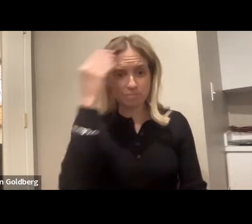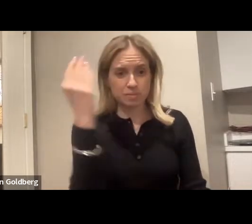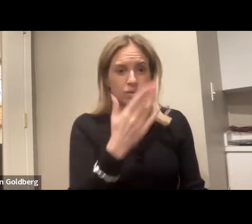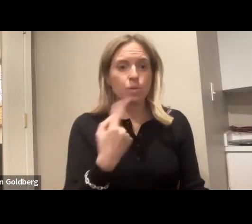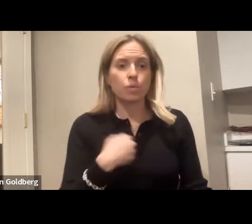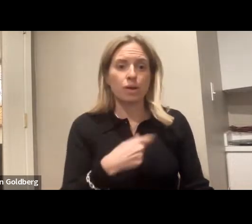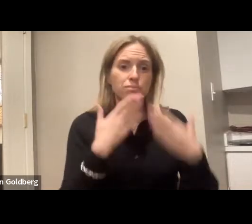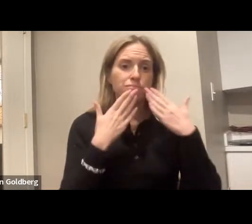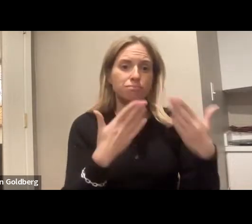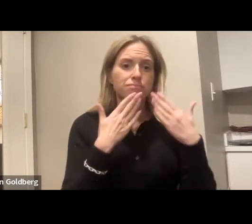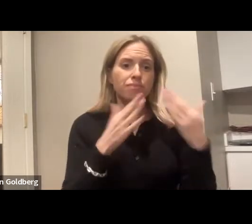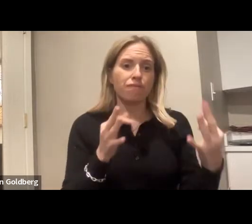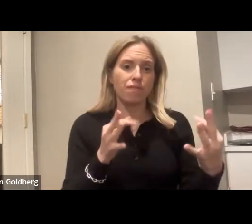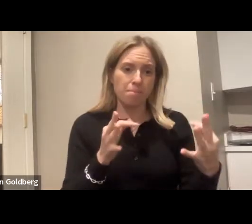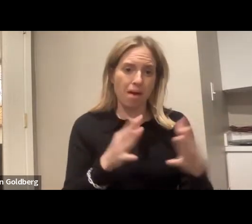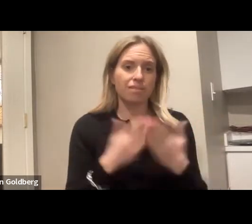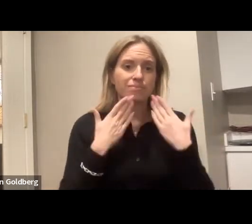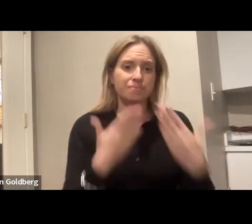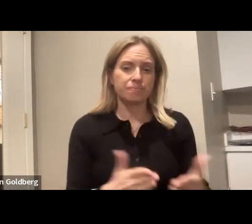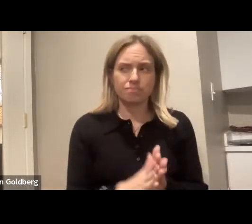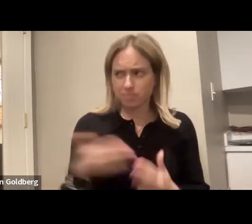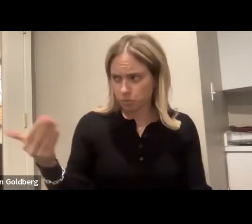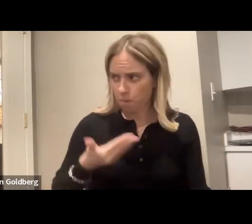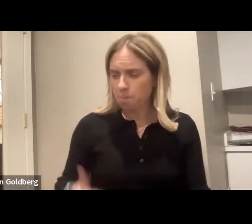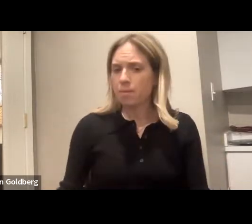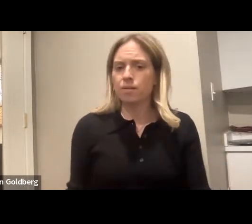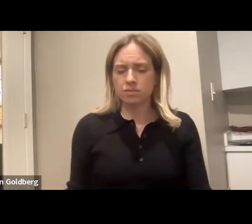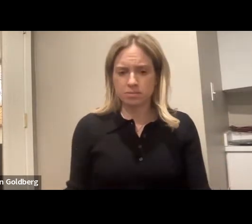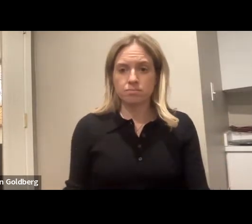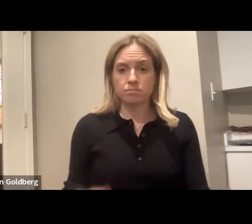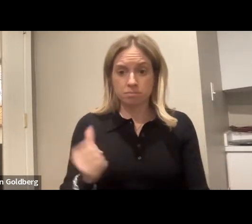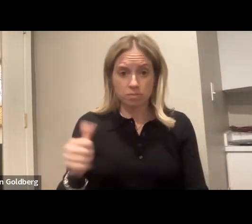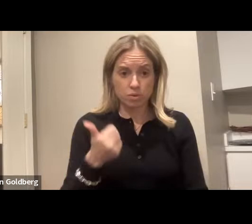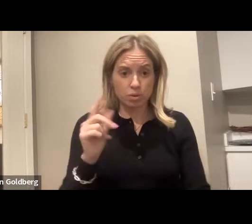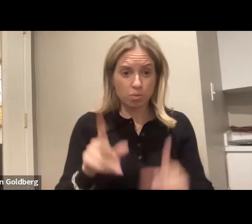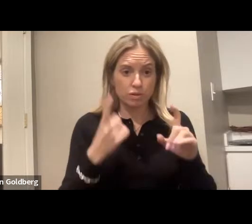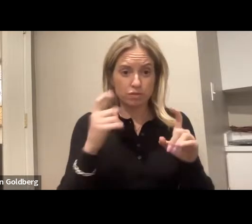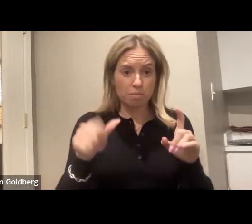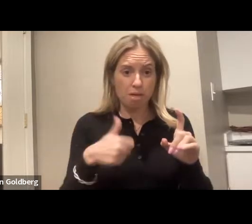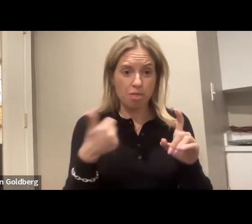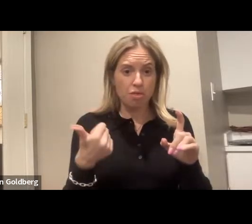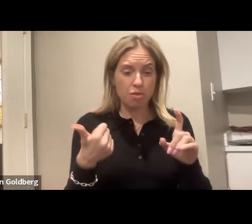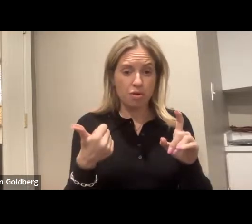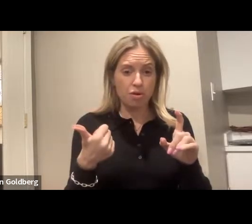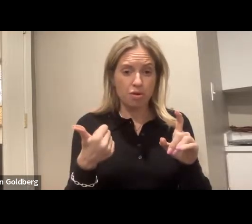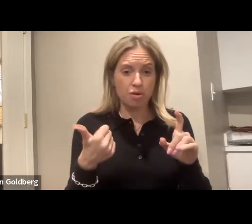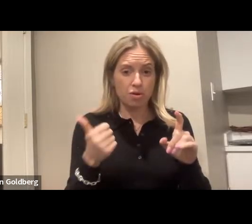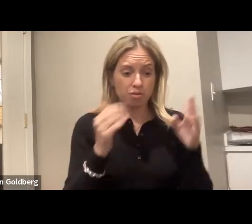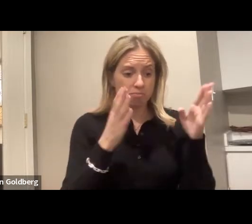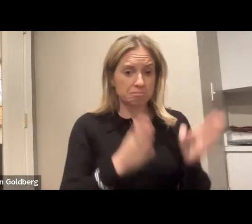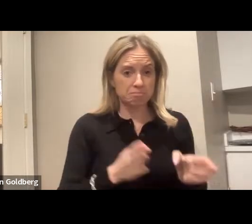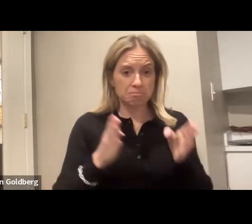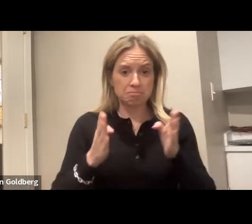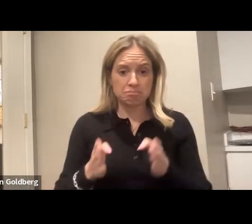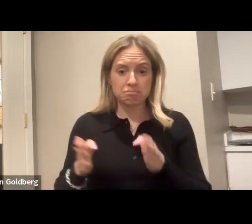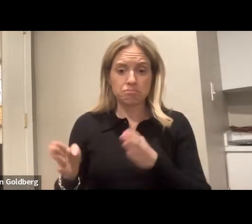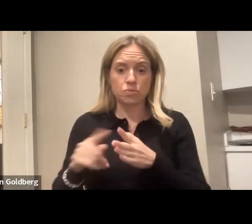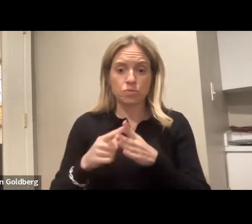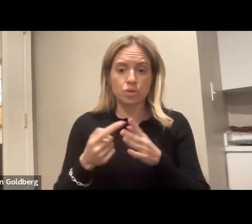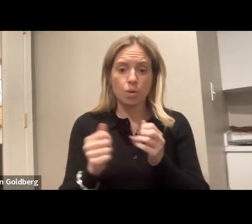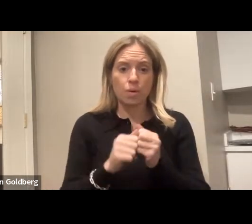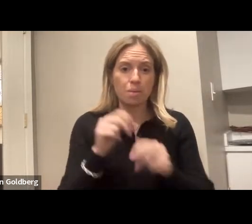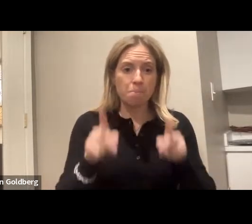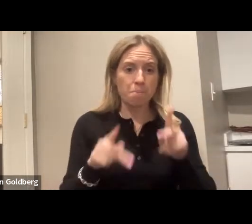the feedback. You're welcome. Any other questions from other commissioners? Proceed with the public